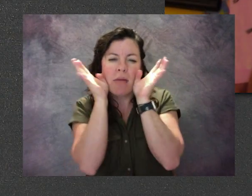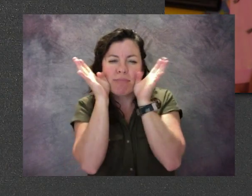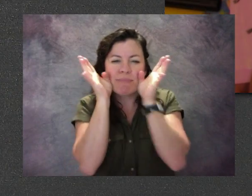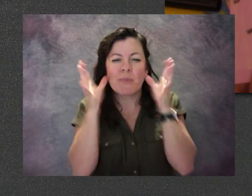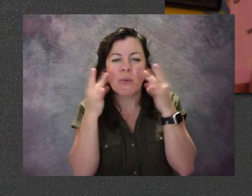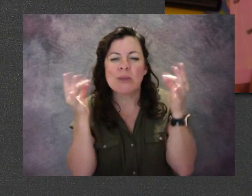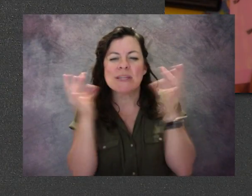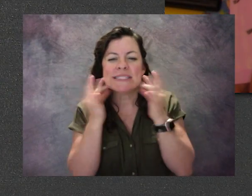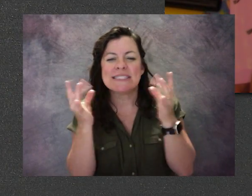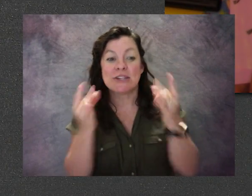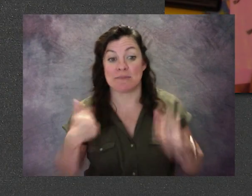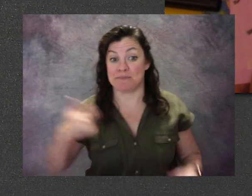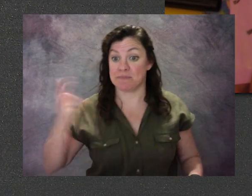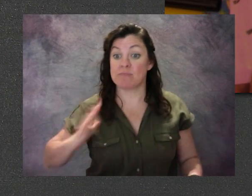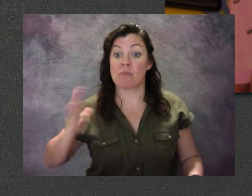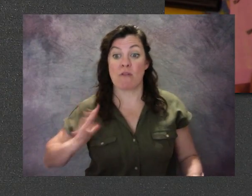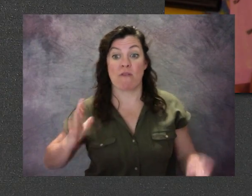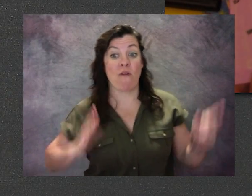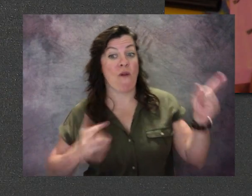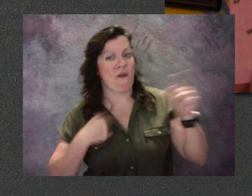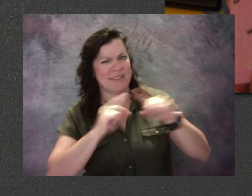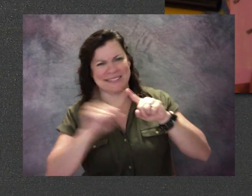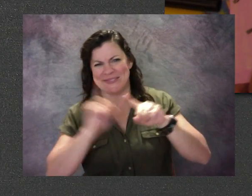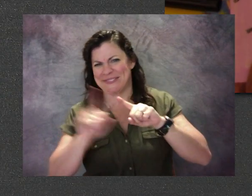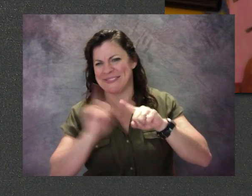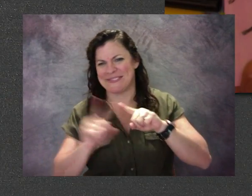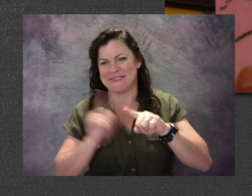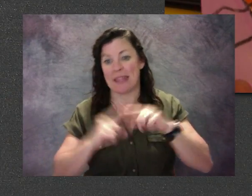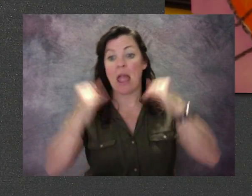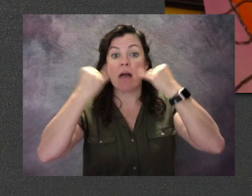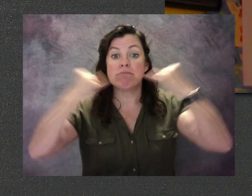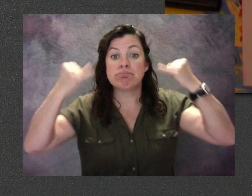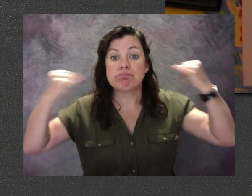earlier, you can tell I used a variety of lines.